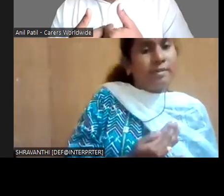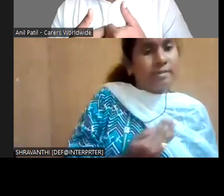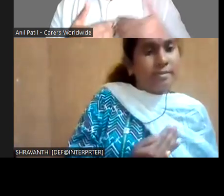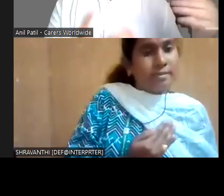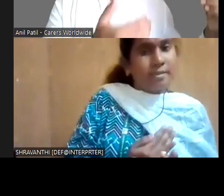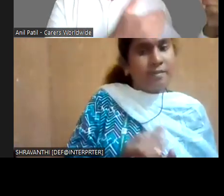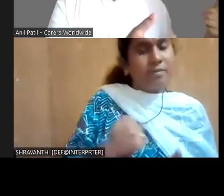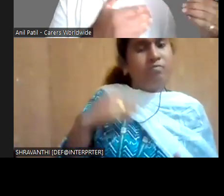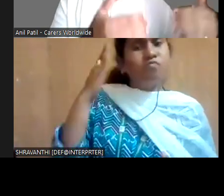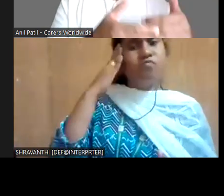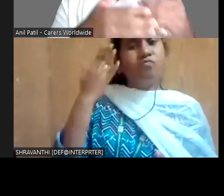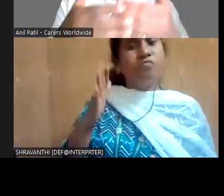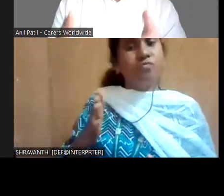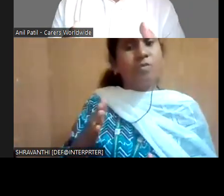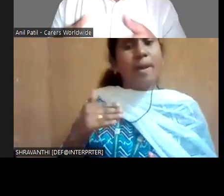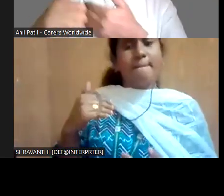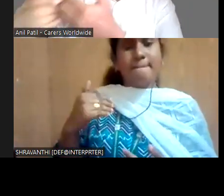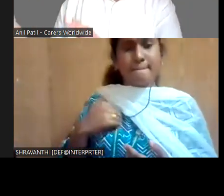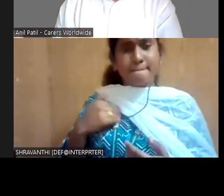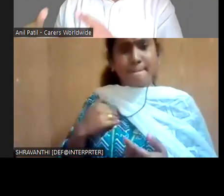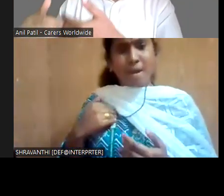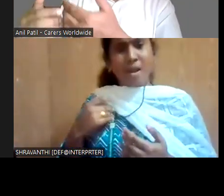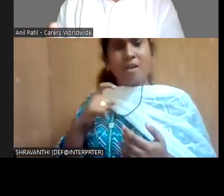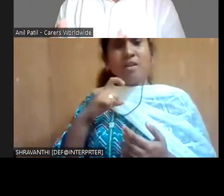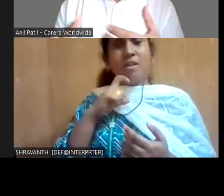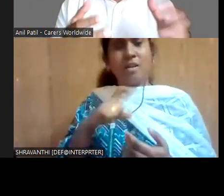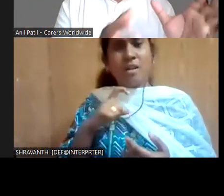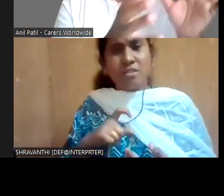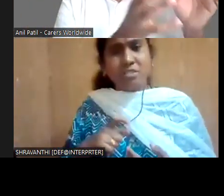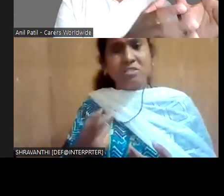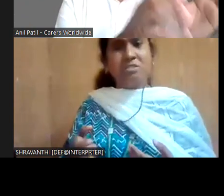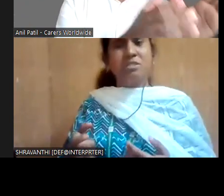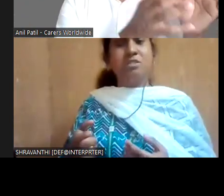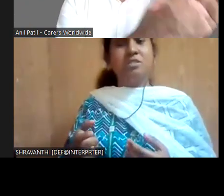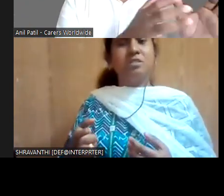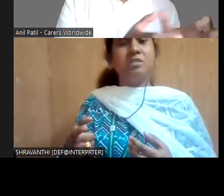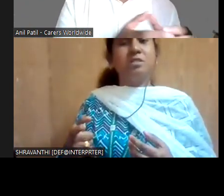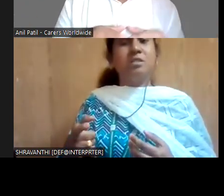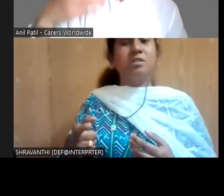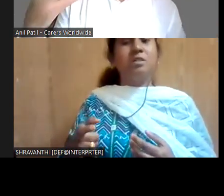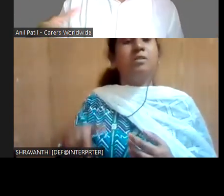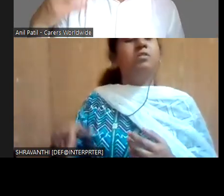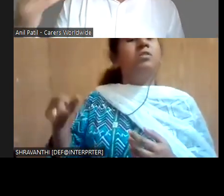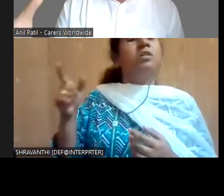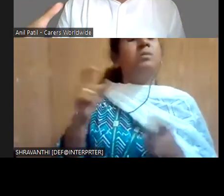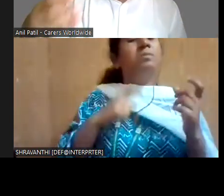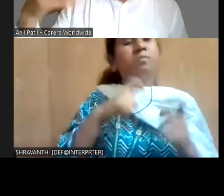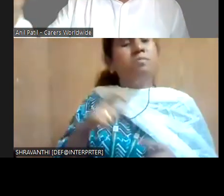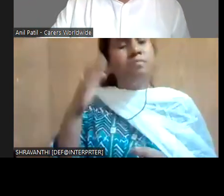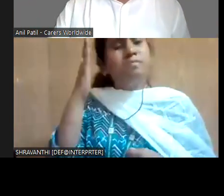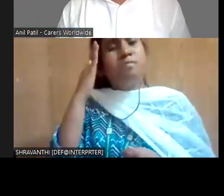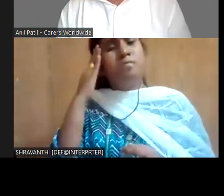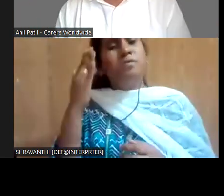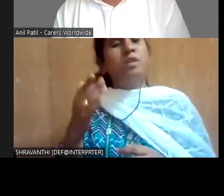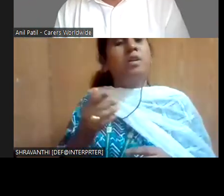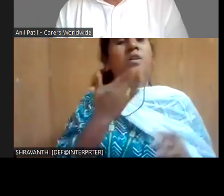no more, whether my sibling or my relatives or my guardian, somebody can take care. So they started saving the money in the name of the child, in the name